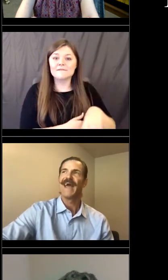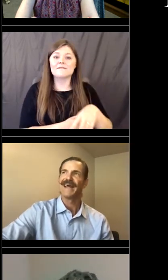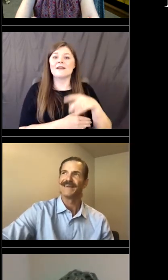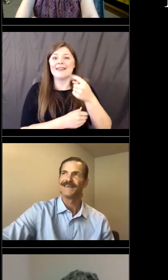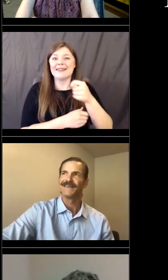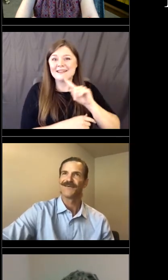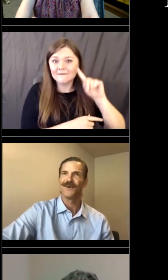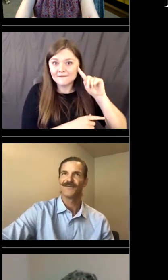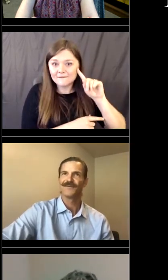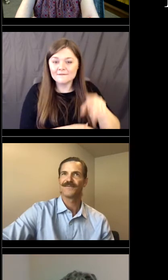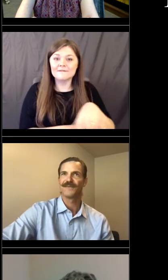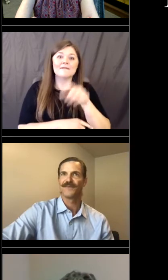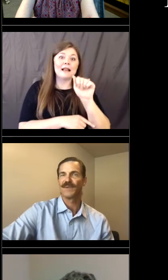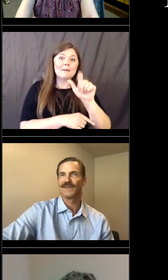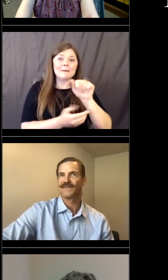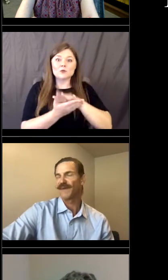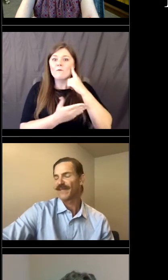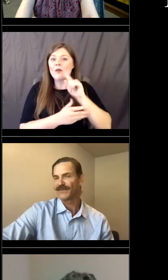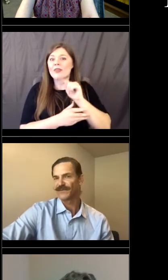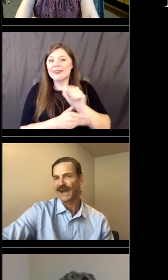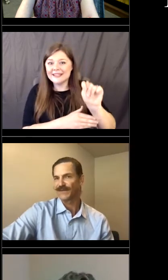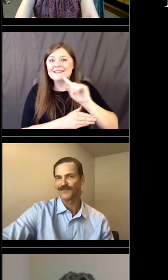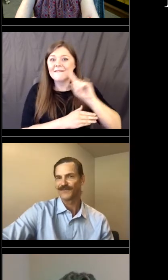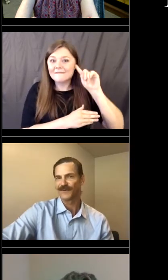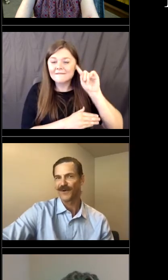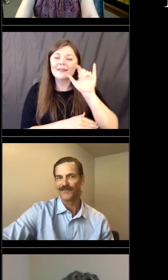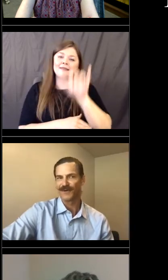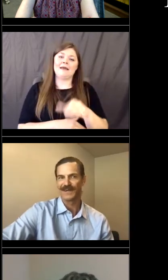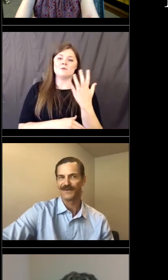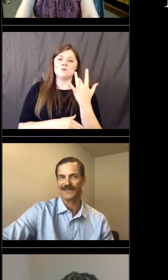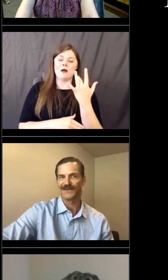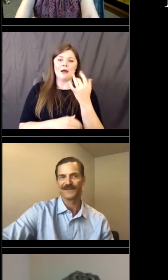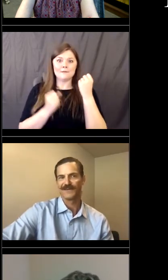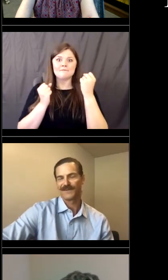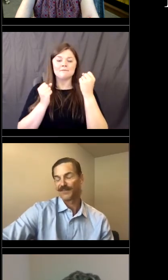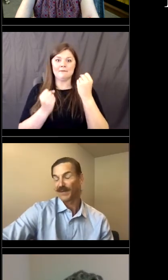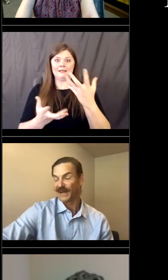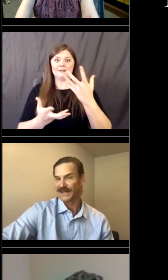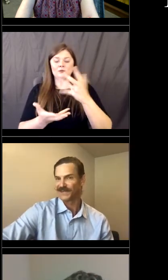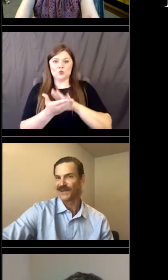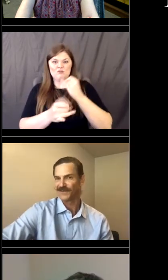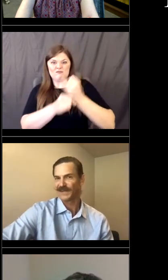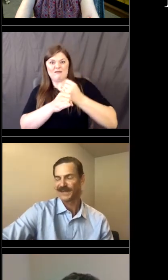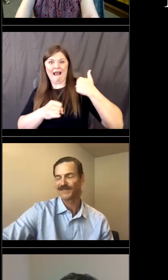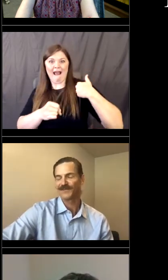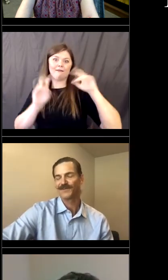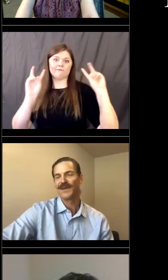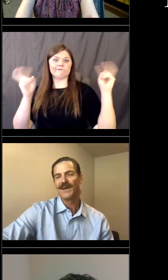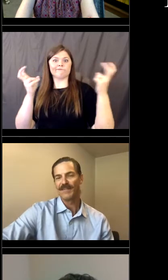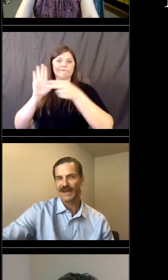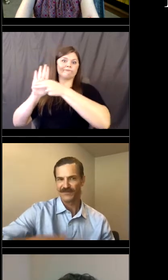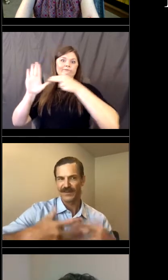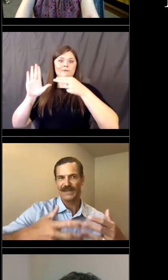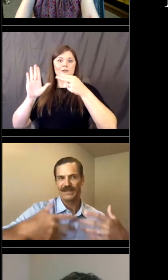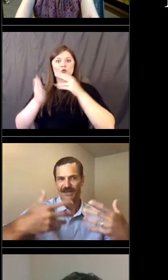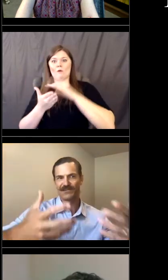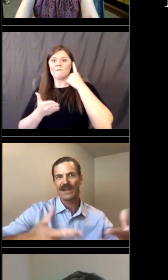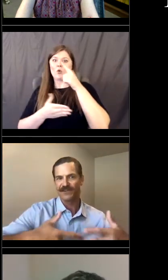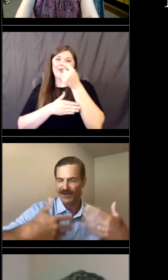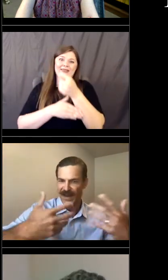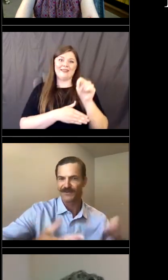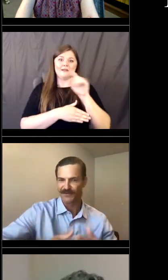Blind. And so those places have had those titles for over 100 years, and they're probably not going to change them anytime soon. But as